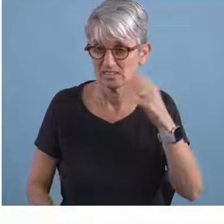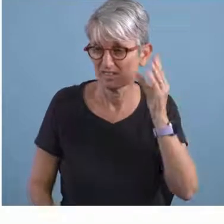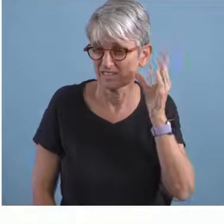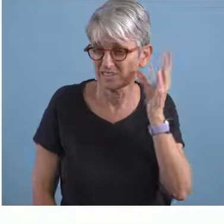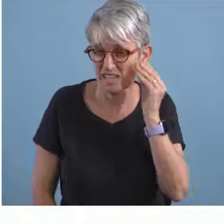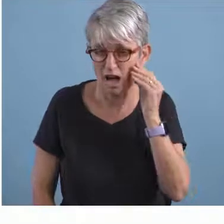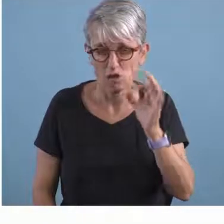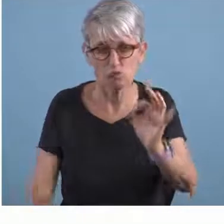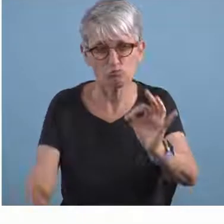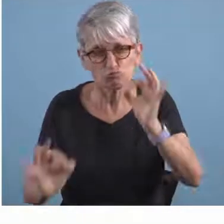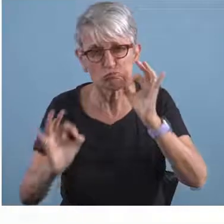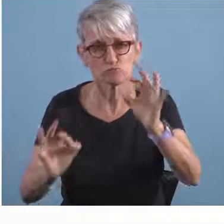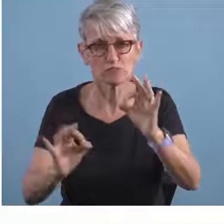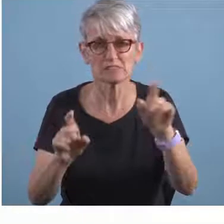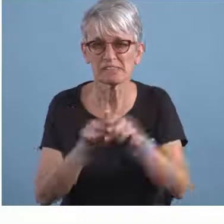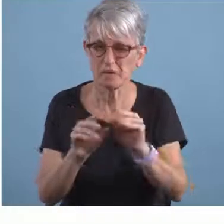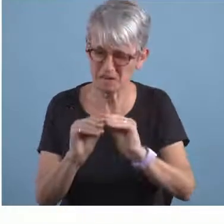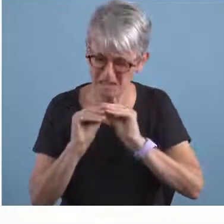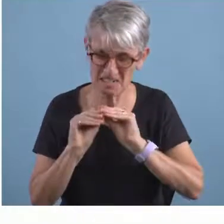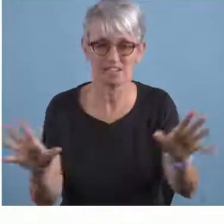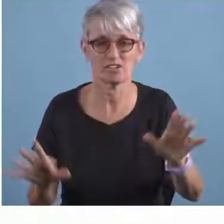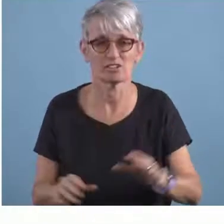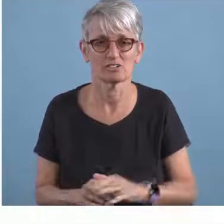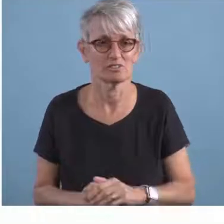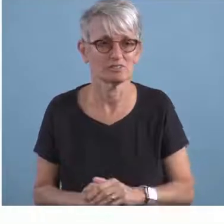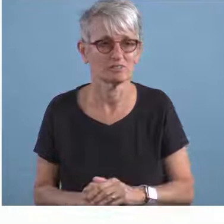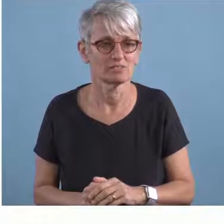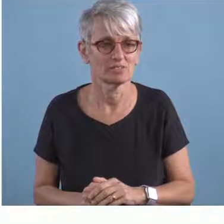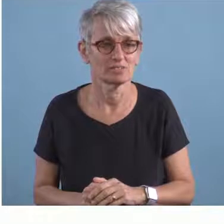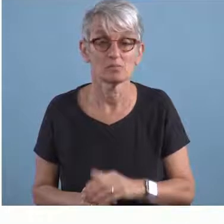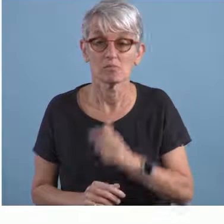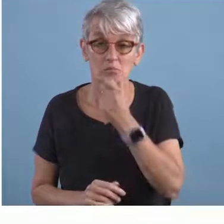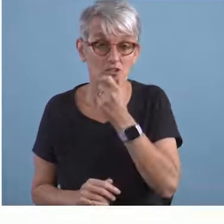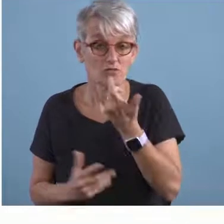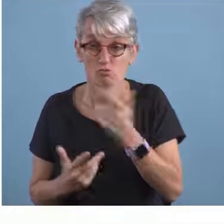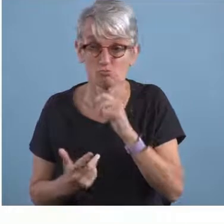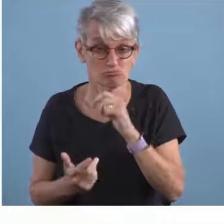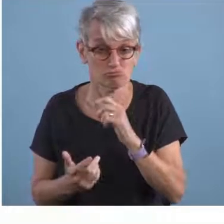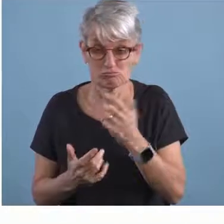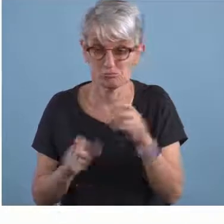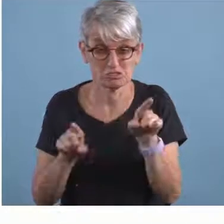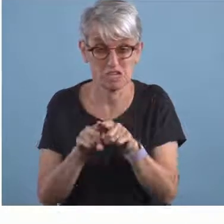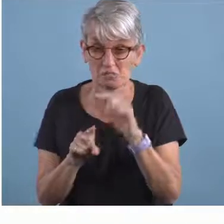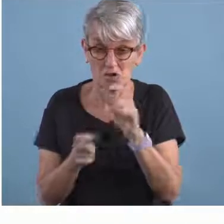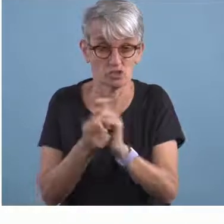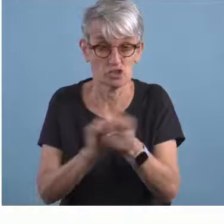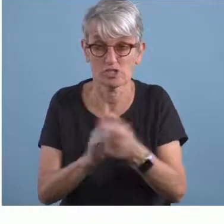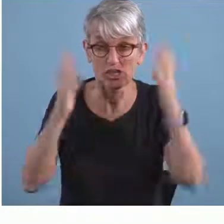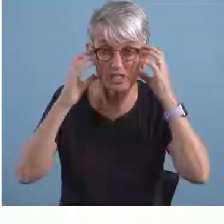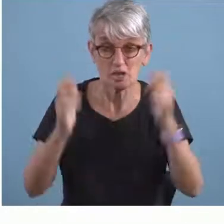sounded great, like I was next door to him, and it did not change with the microphone or the headset at all.